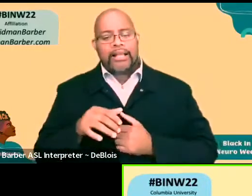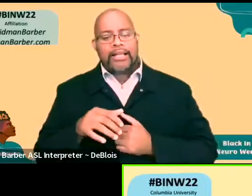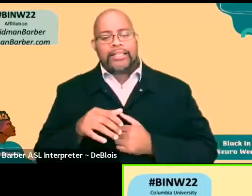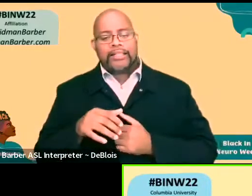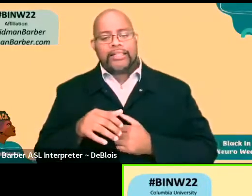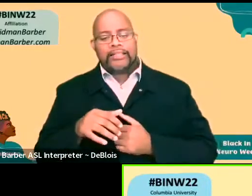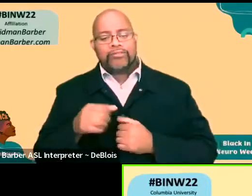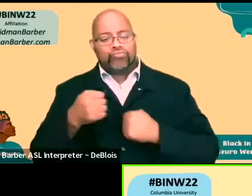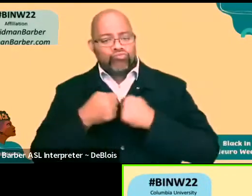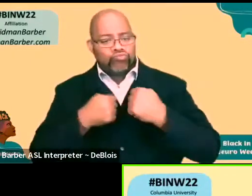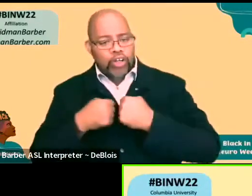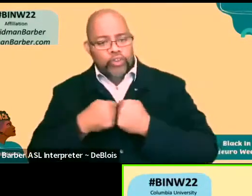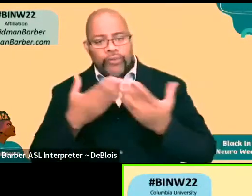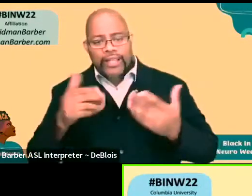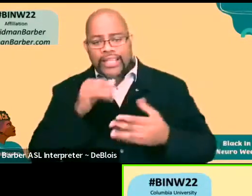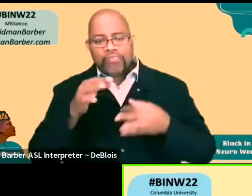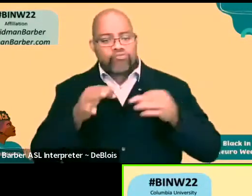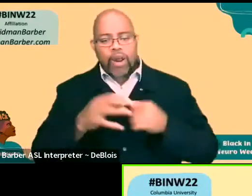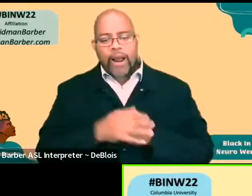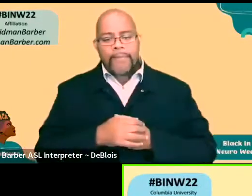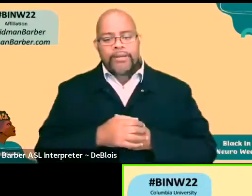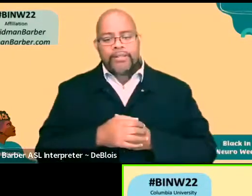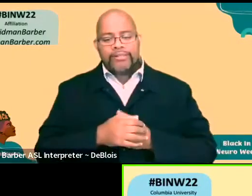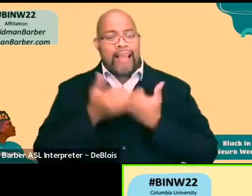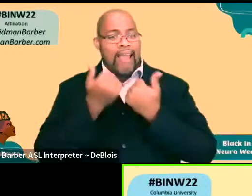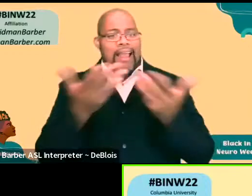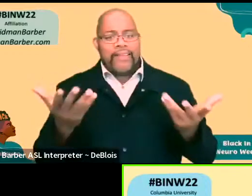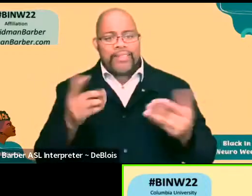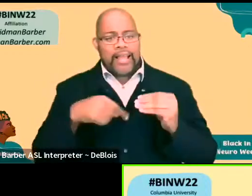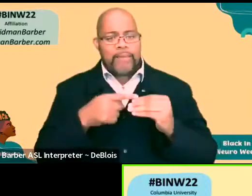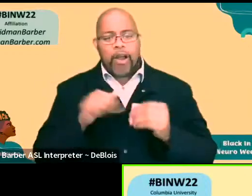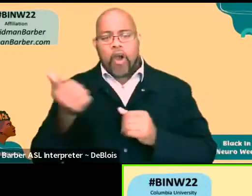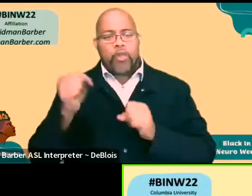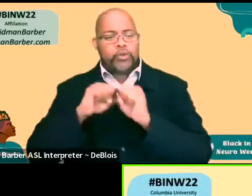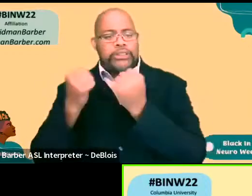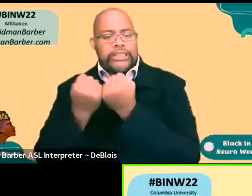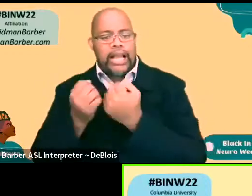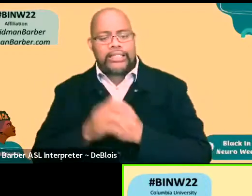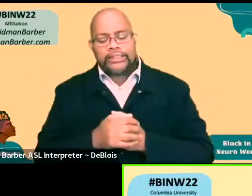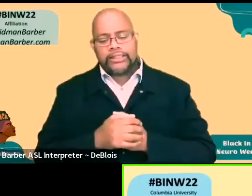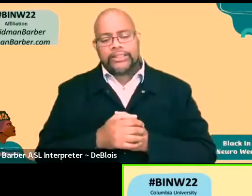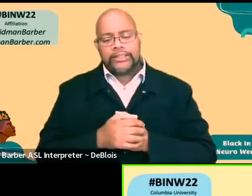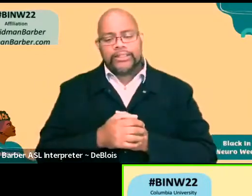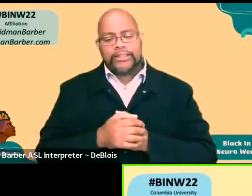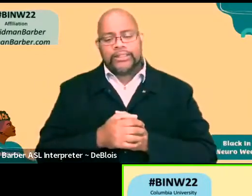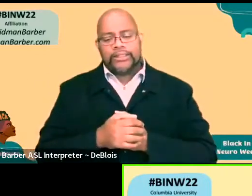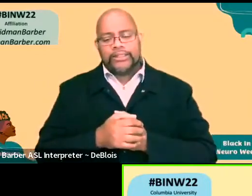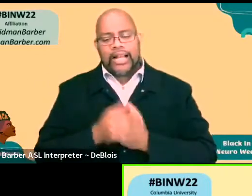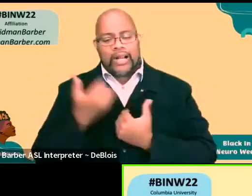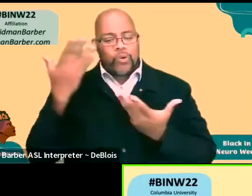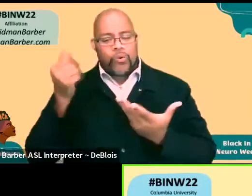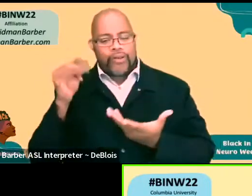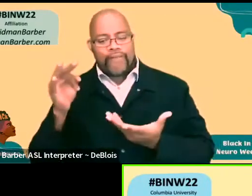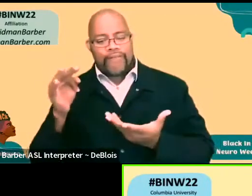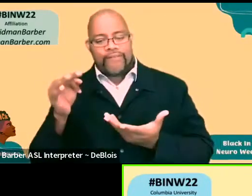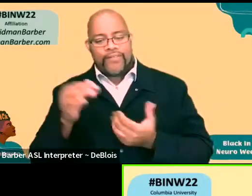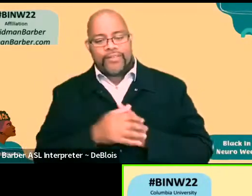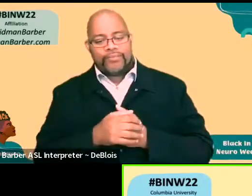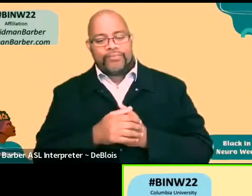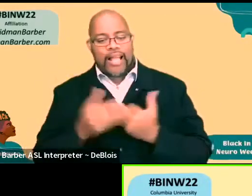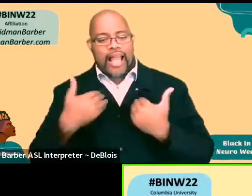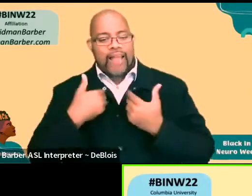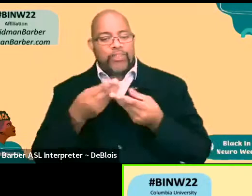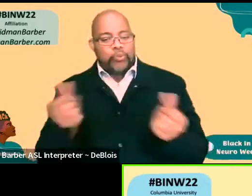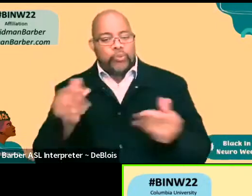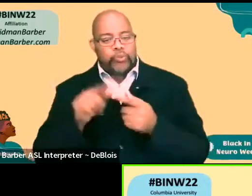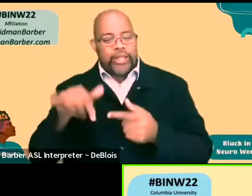describing structural things. It's not describing anything about other societies. And I don't know if there is a solution